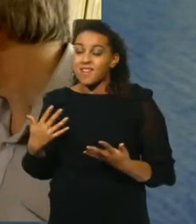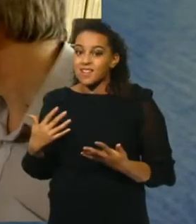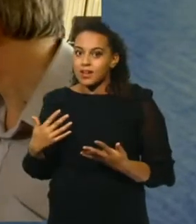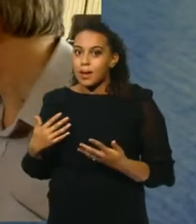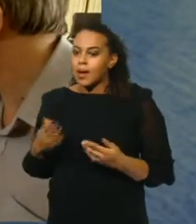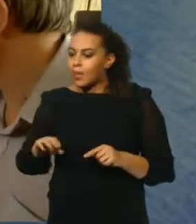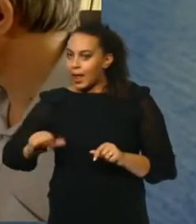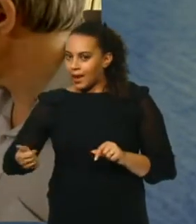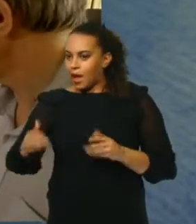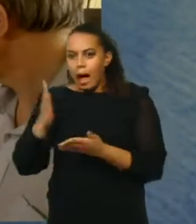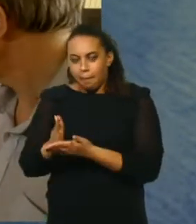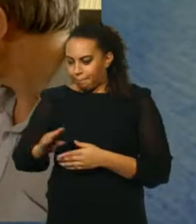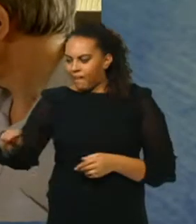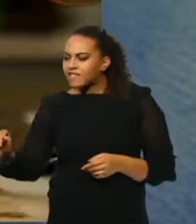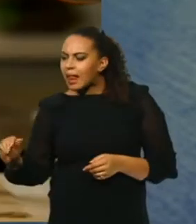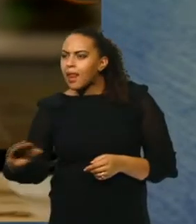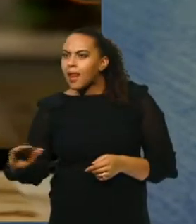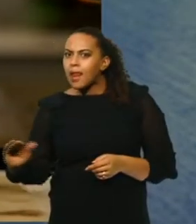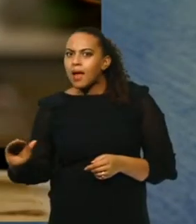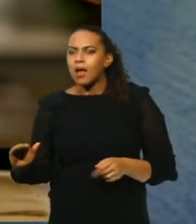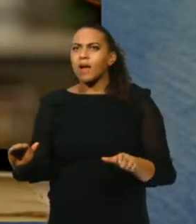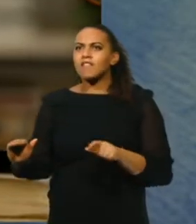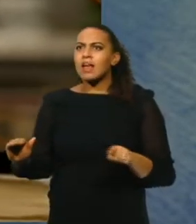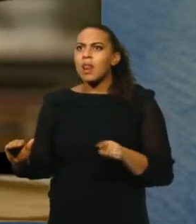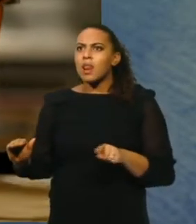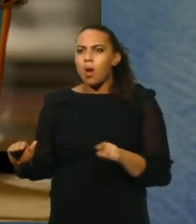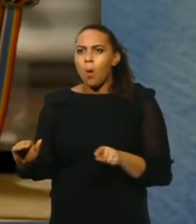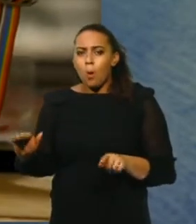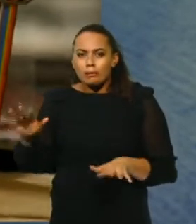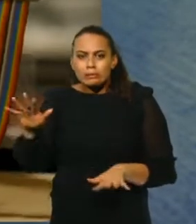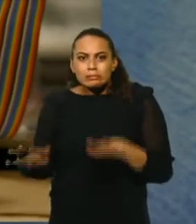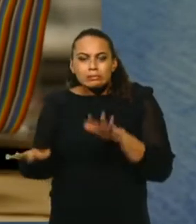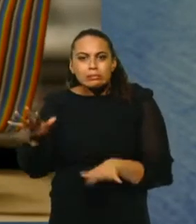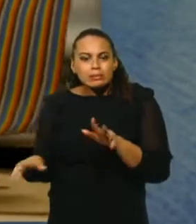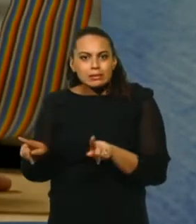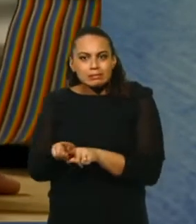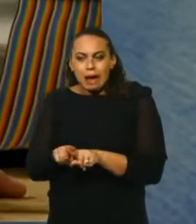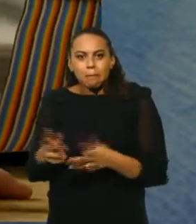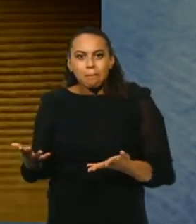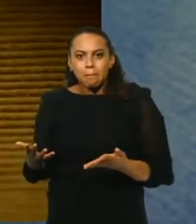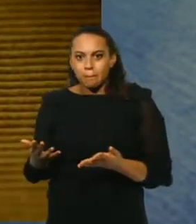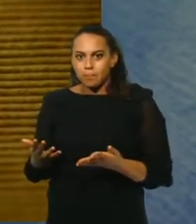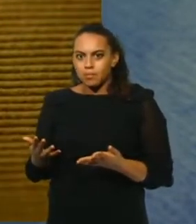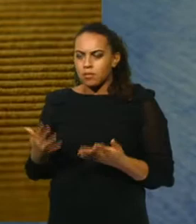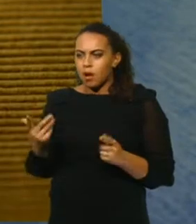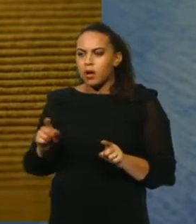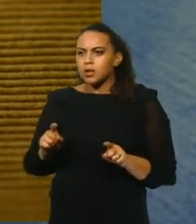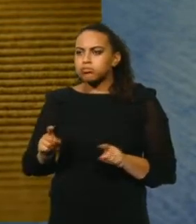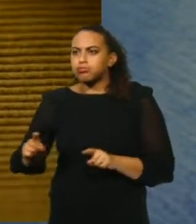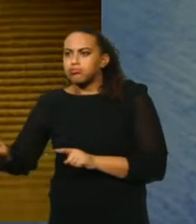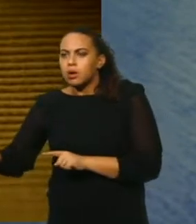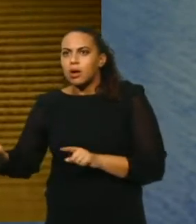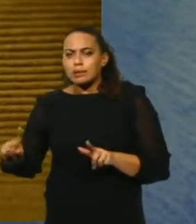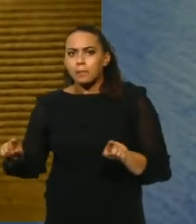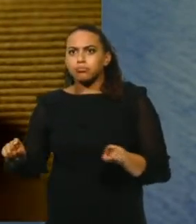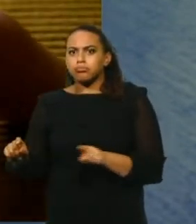on the table, real corduroy, so you can Very compare similar. the two. Very similar. That's really rough across the way,